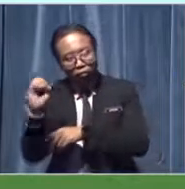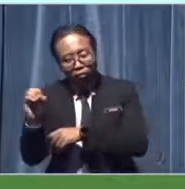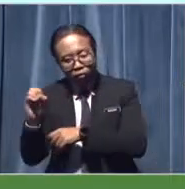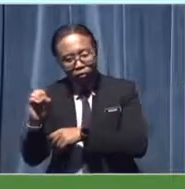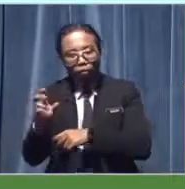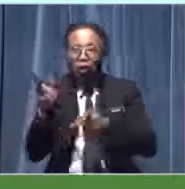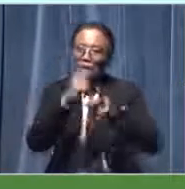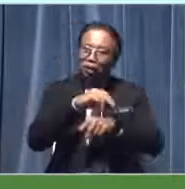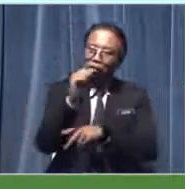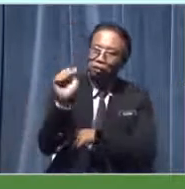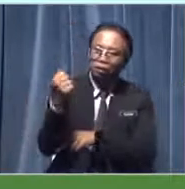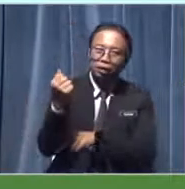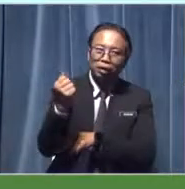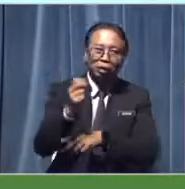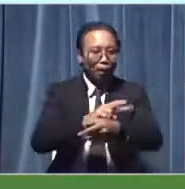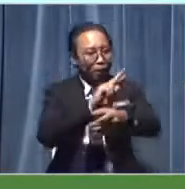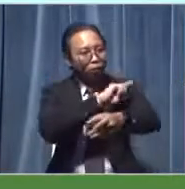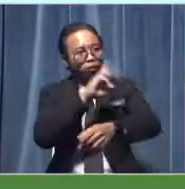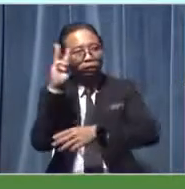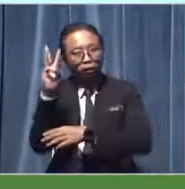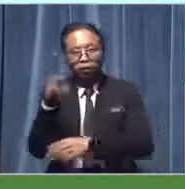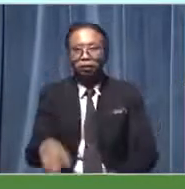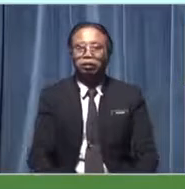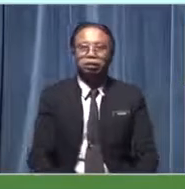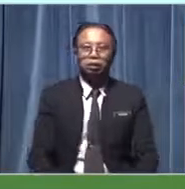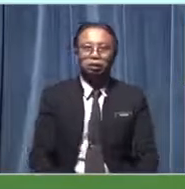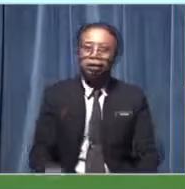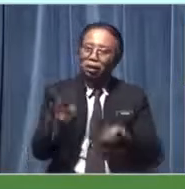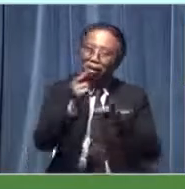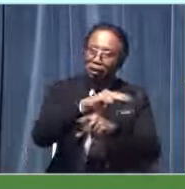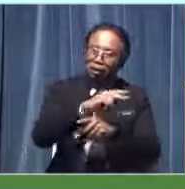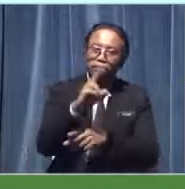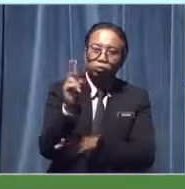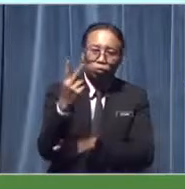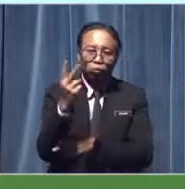3.00 times 10 power of 6 times